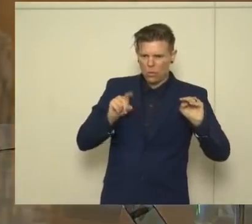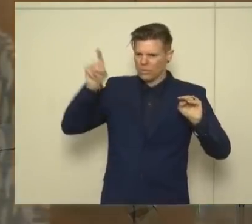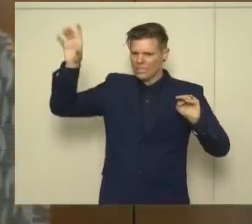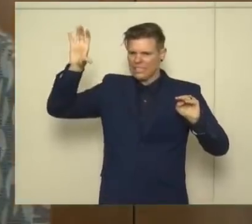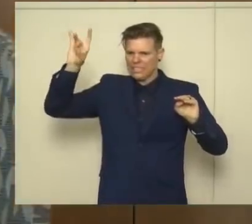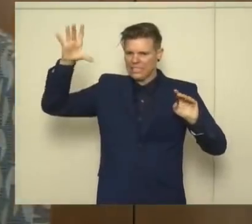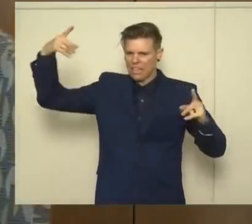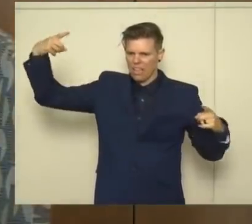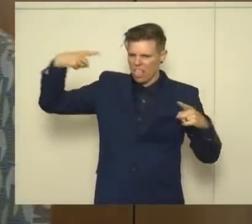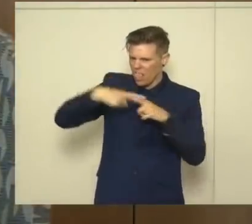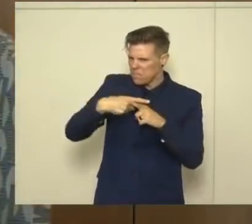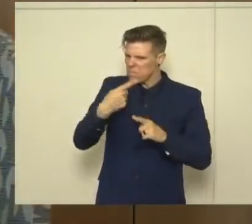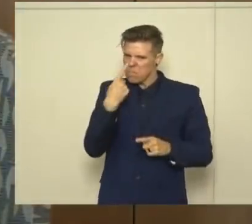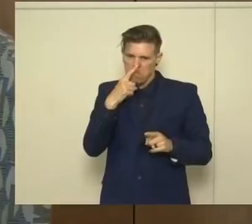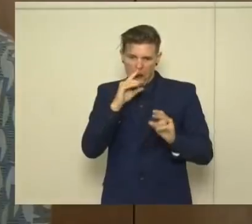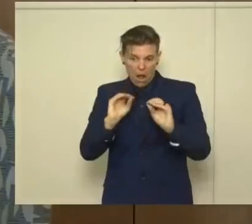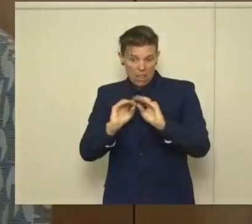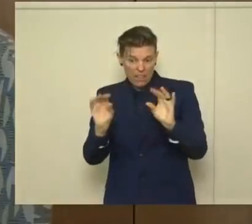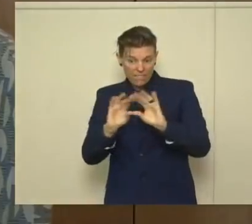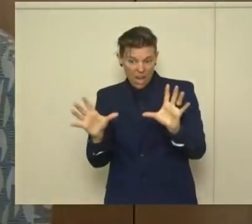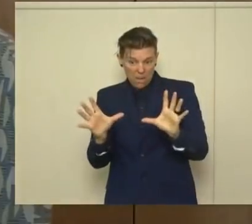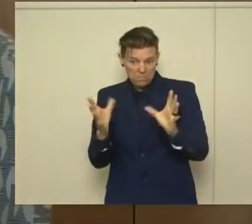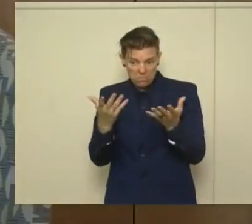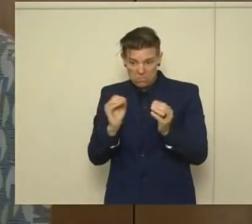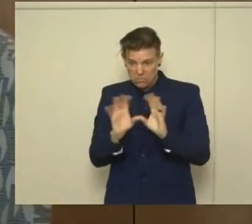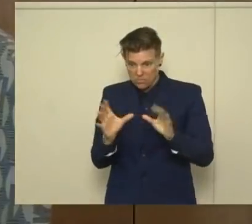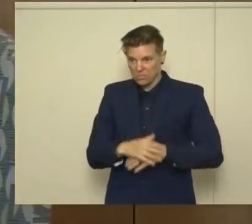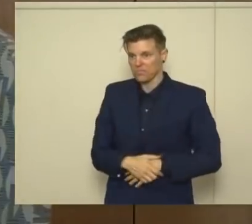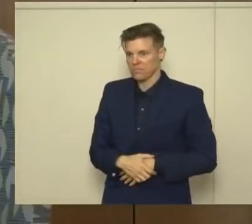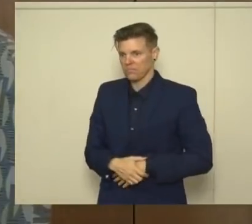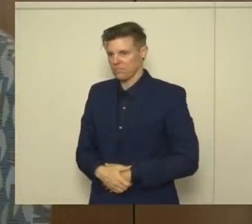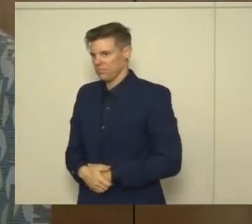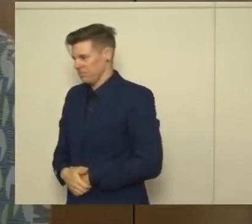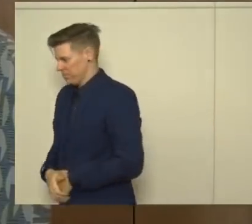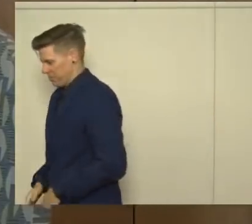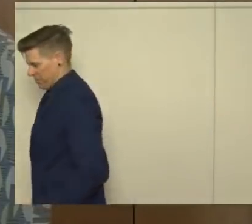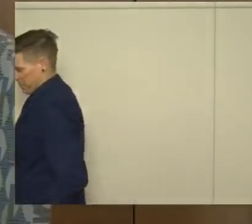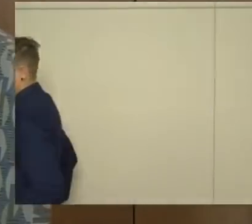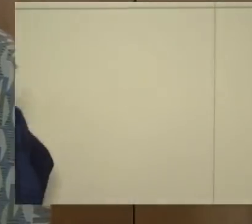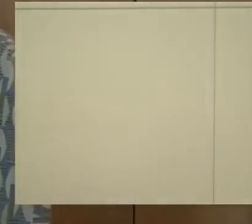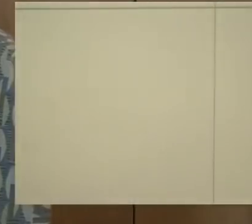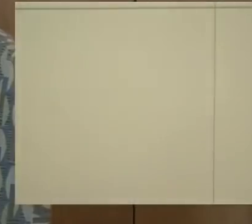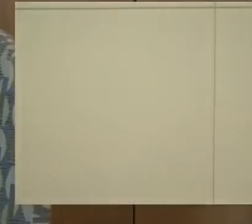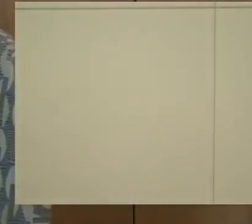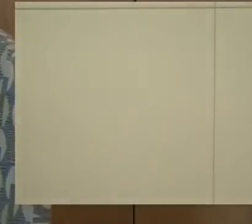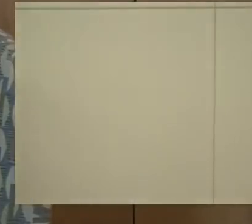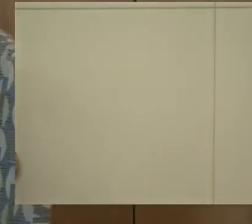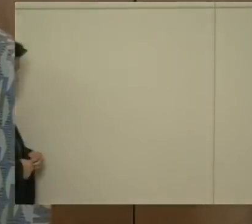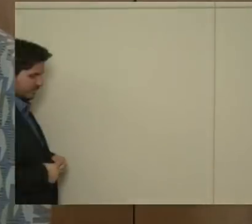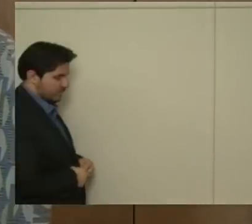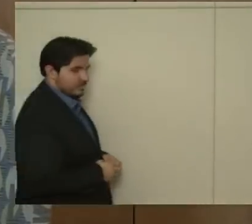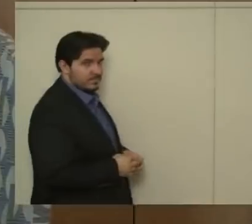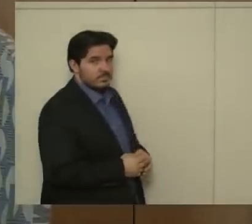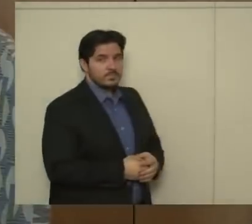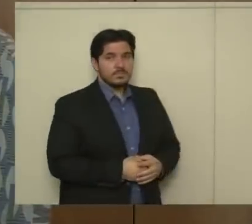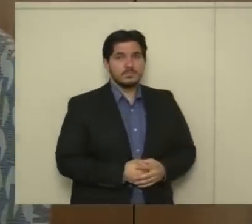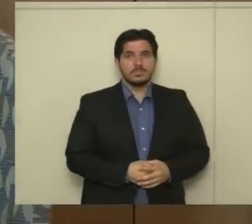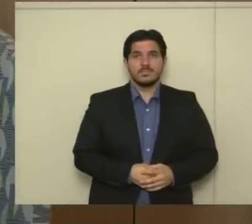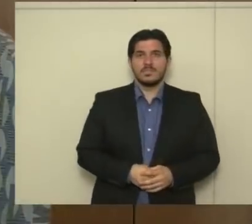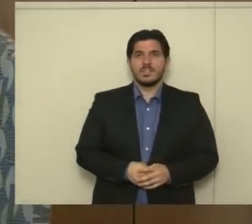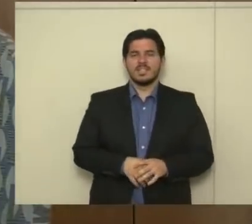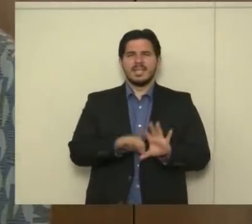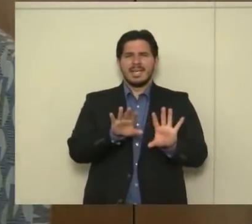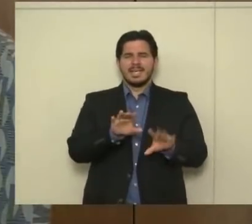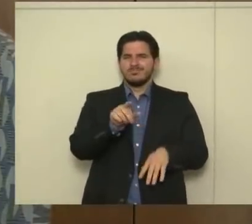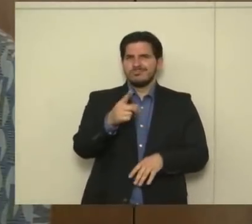Well, I'm going to go to your actual question. Can I clarify that? I don't think so. I don't understand what is